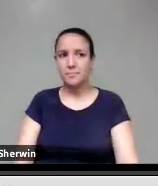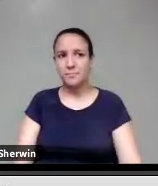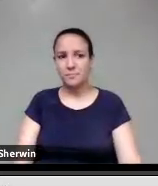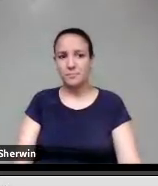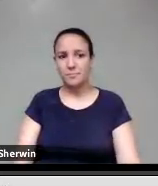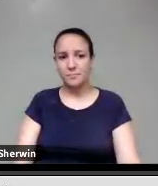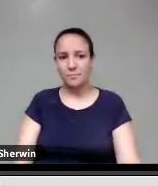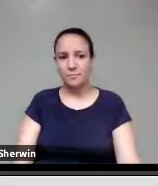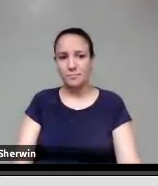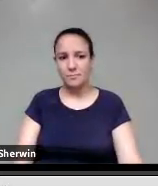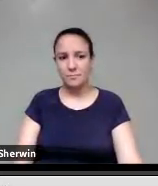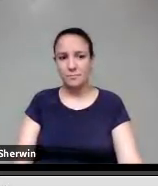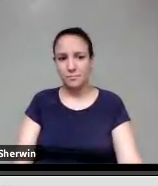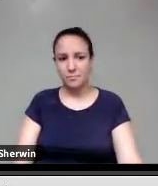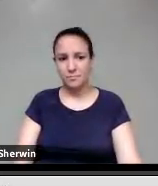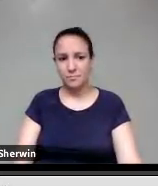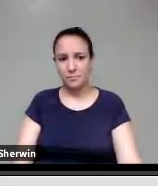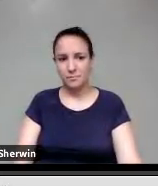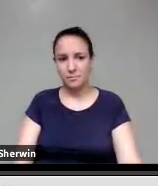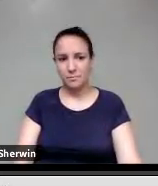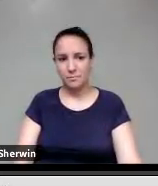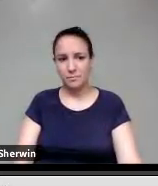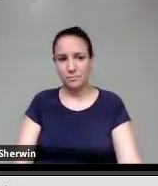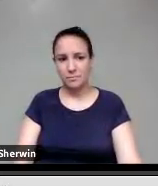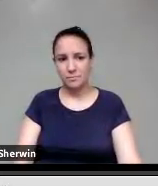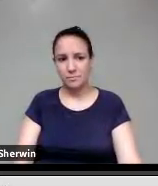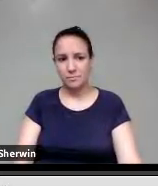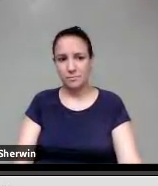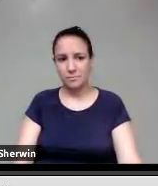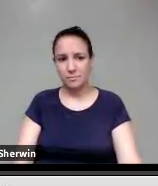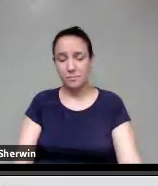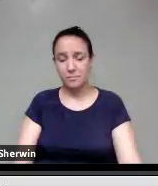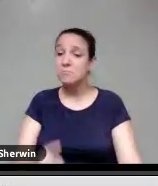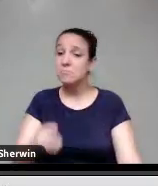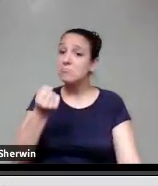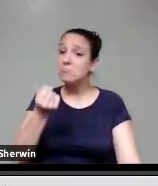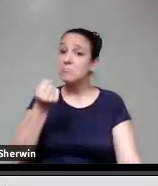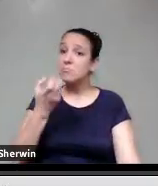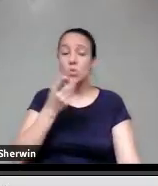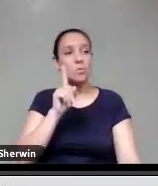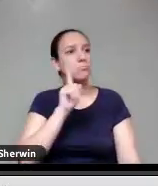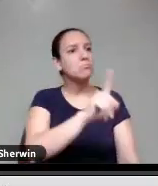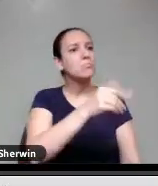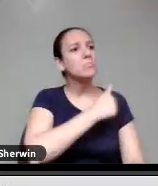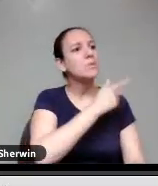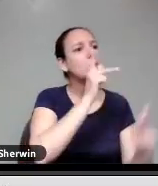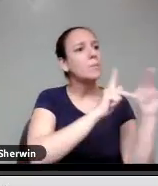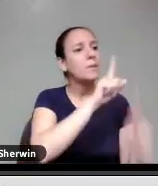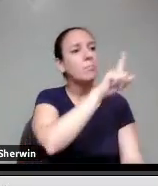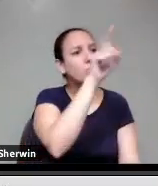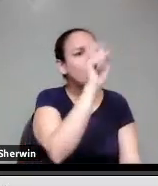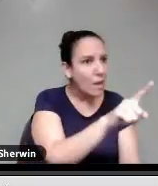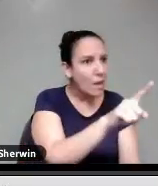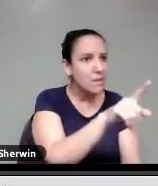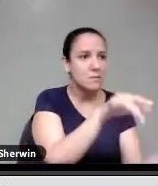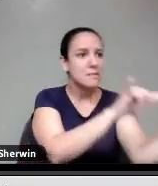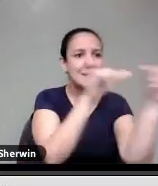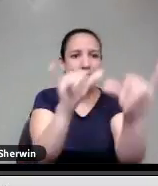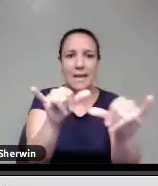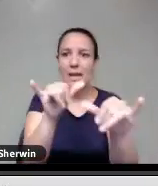you walk up to young people and you ask the same questions as you ask the millennial or the middle-aged or the elderly person or the